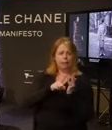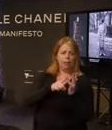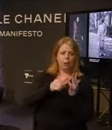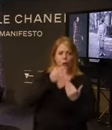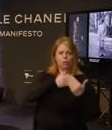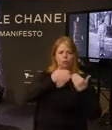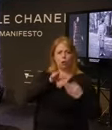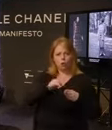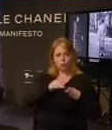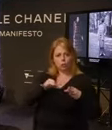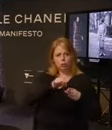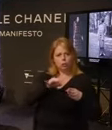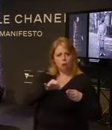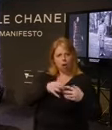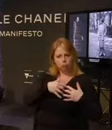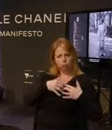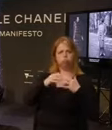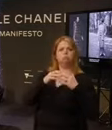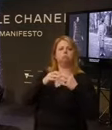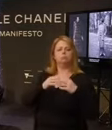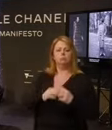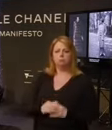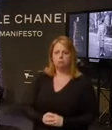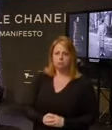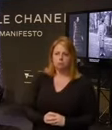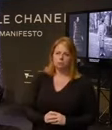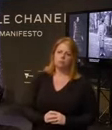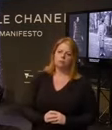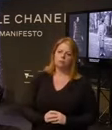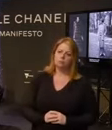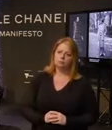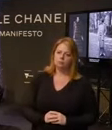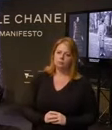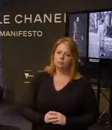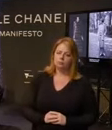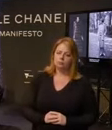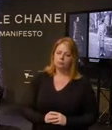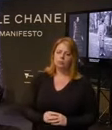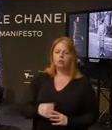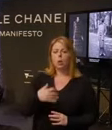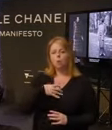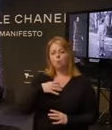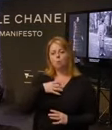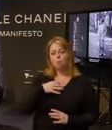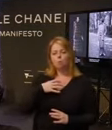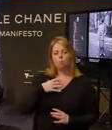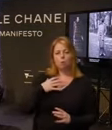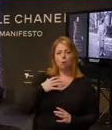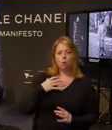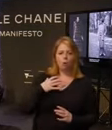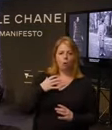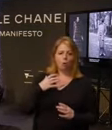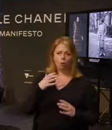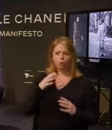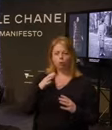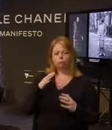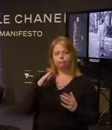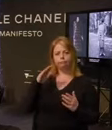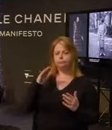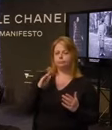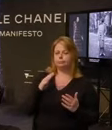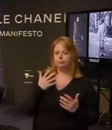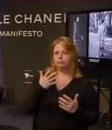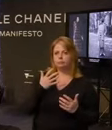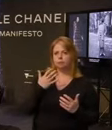designs came to the fore, and these were sort of more quiet and less radical, I guess, less overtly